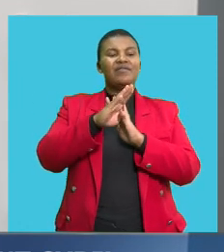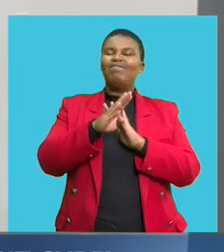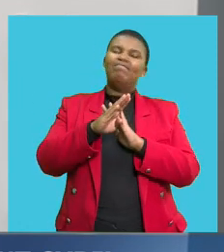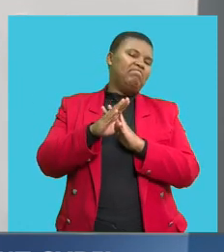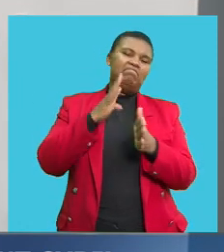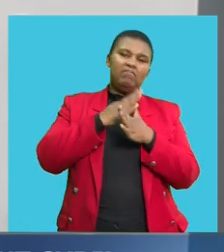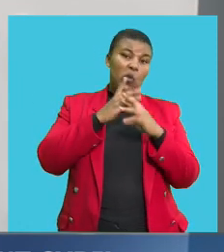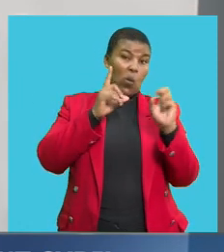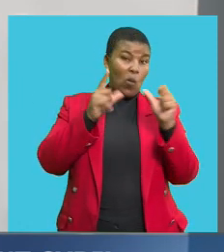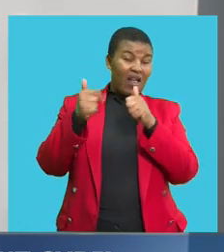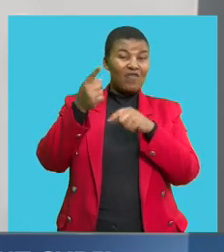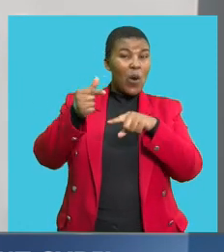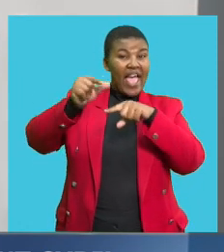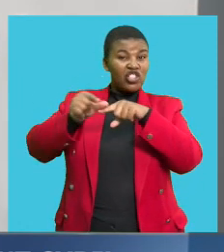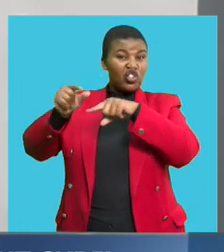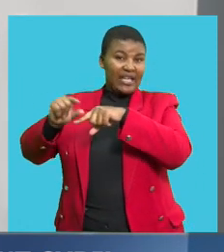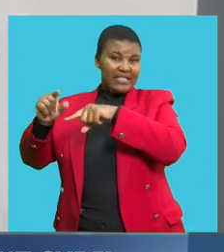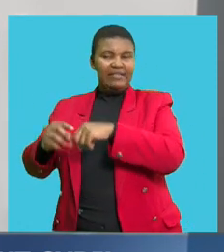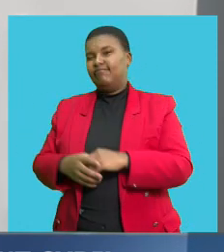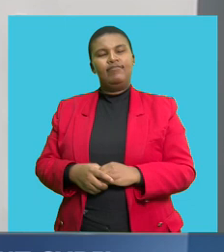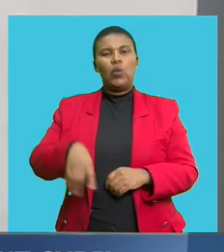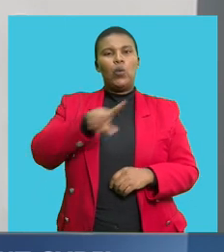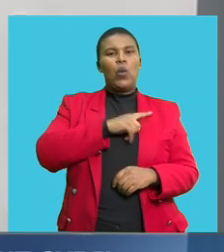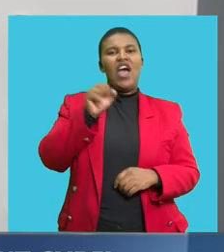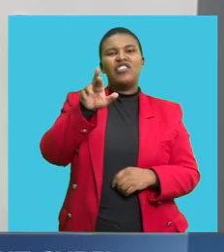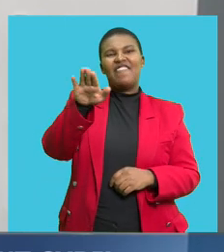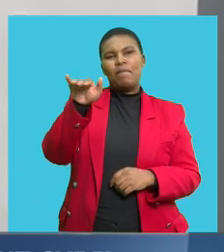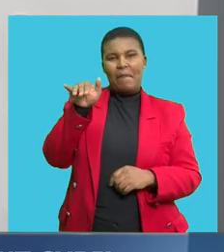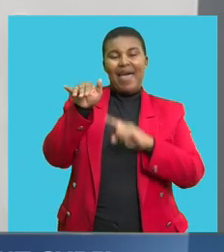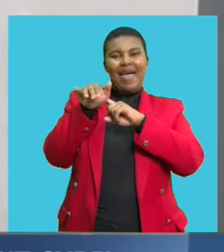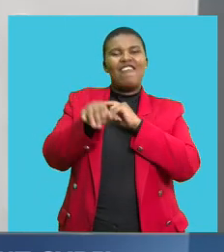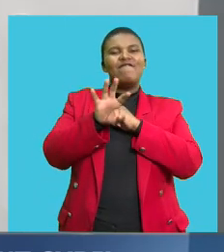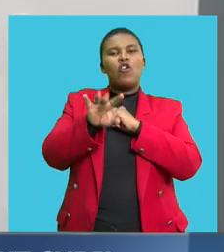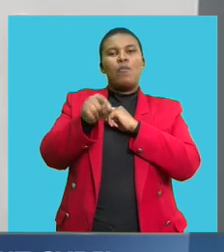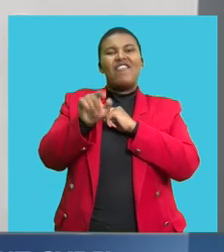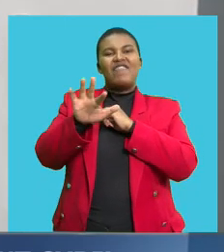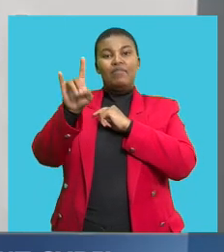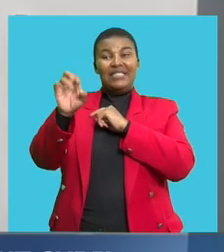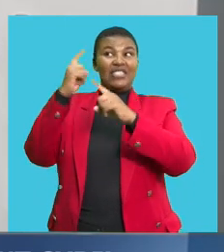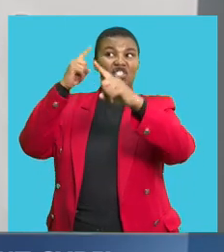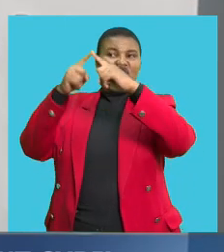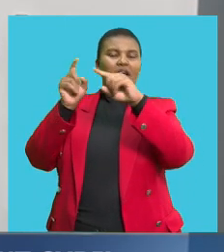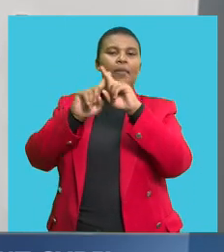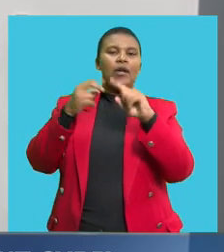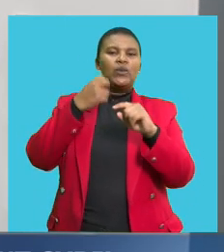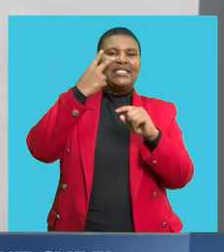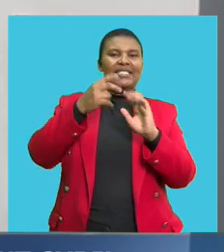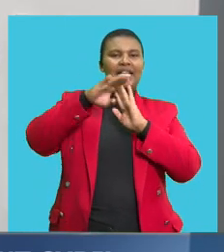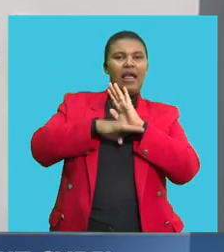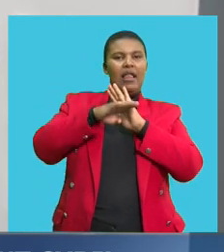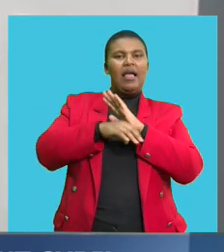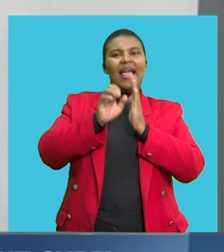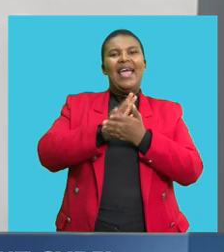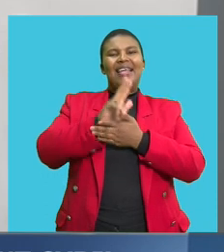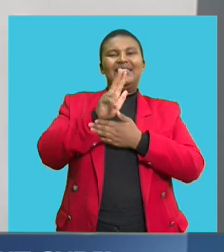for interest rates, as the Reserve Bank's target is 4.5%, but seeing the rand below 18